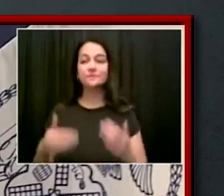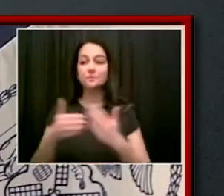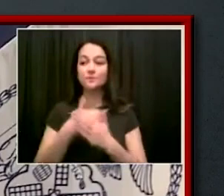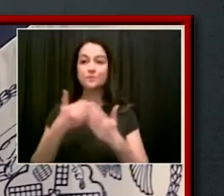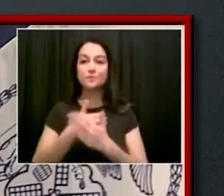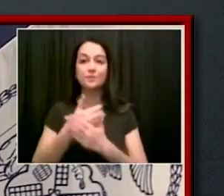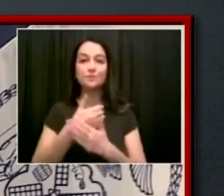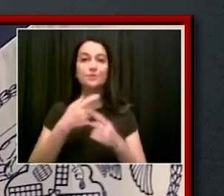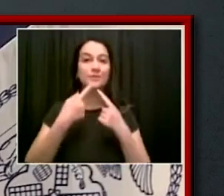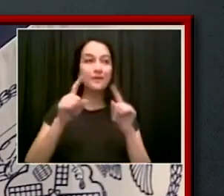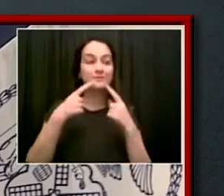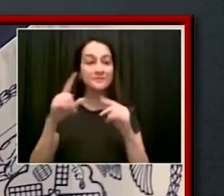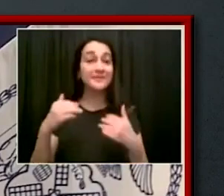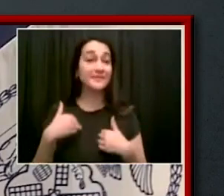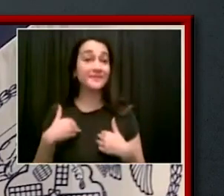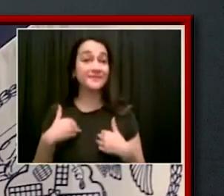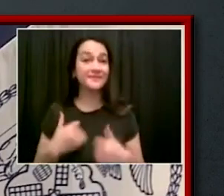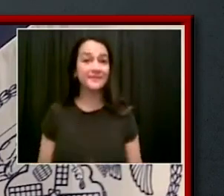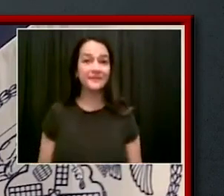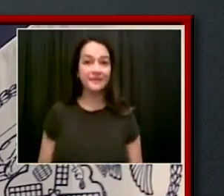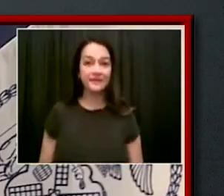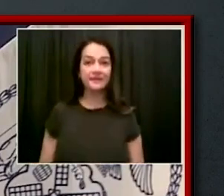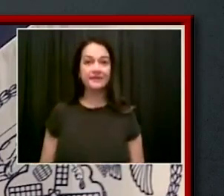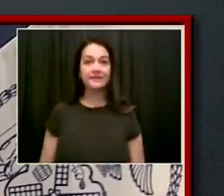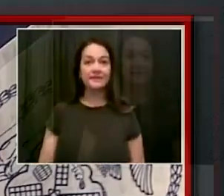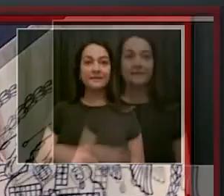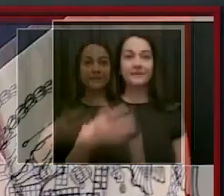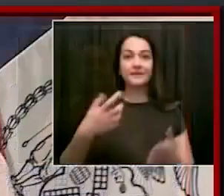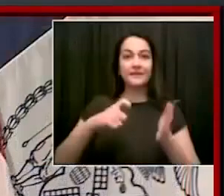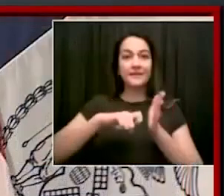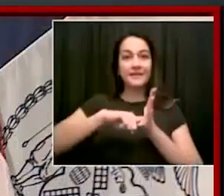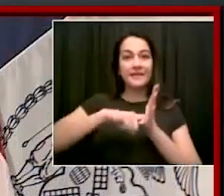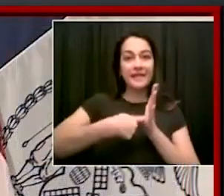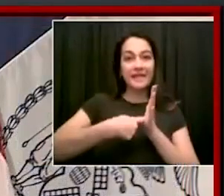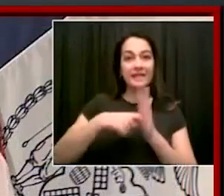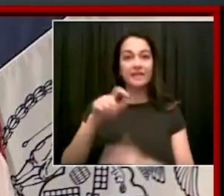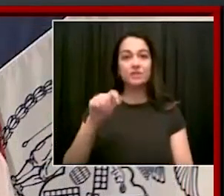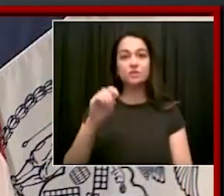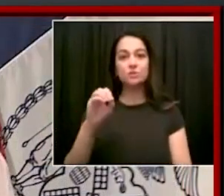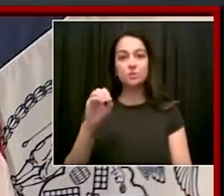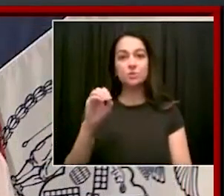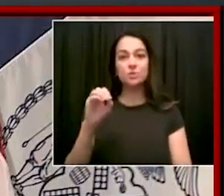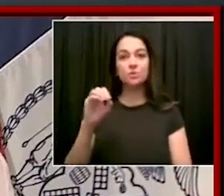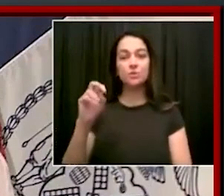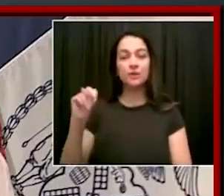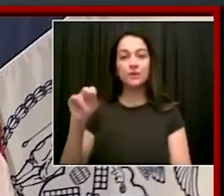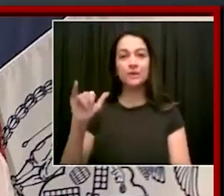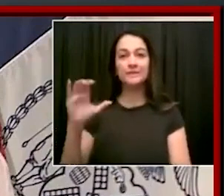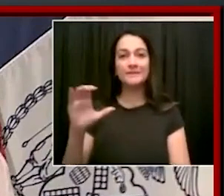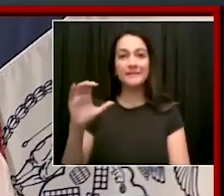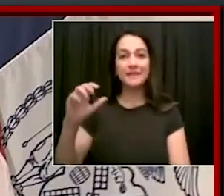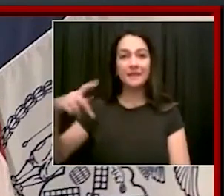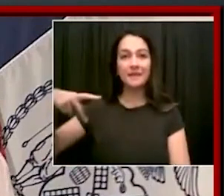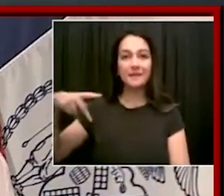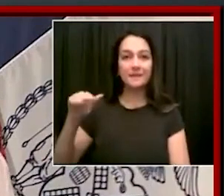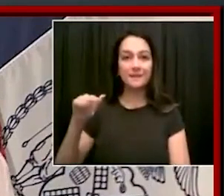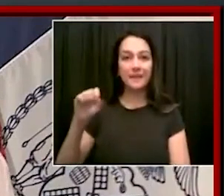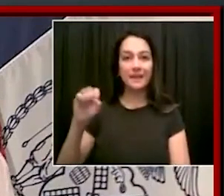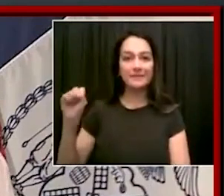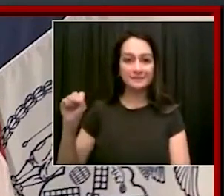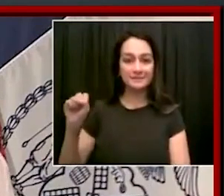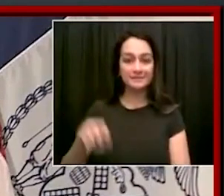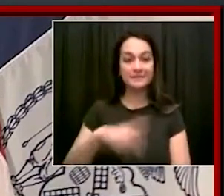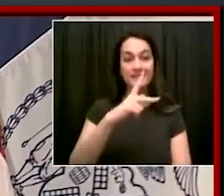he has no role in future political office. I mean, just look what happened when he ran for president, and he ran the most like